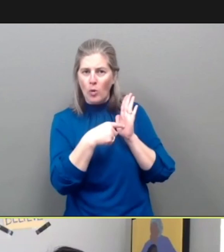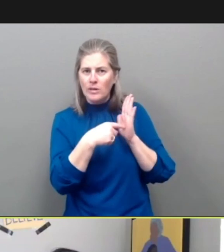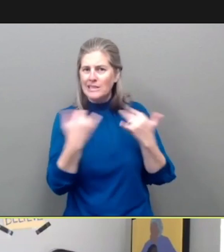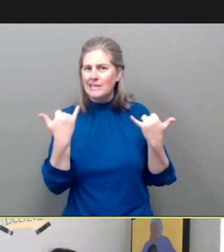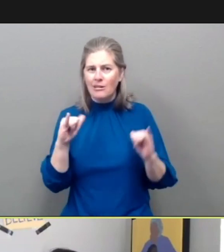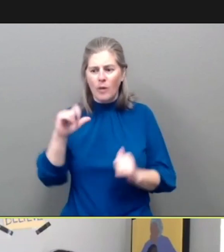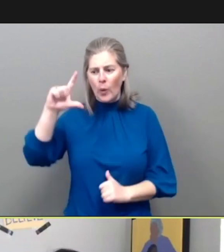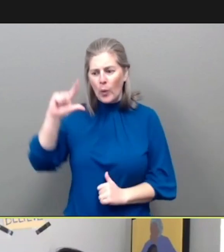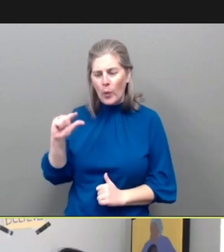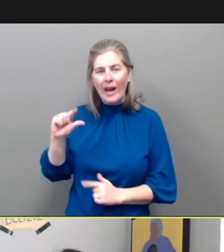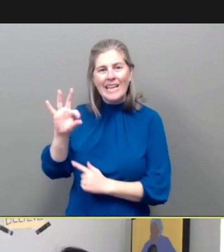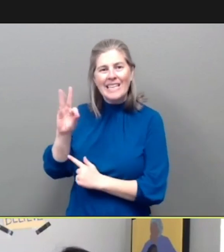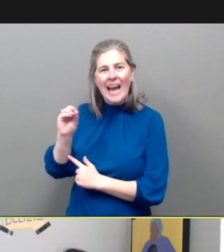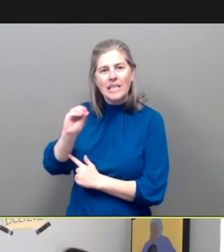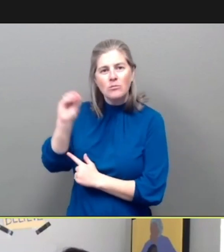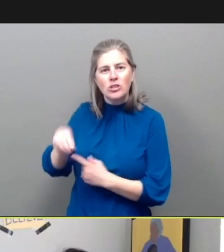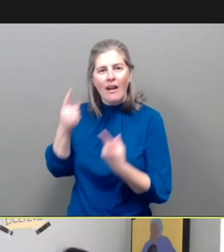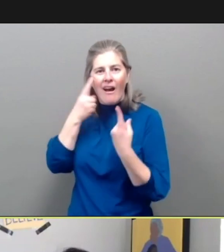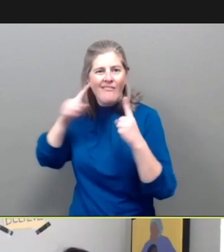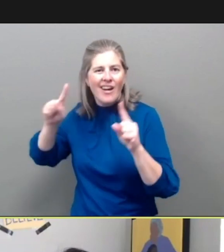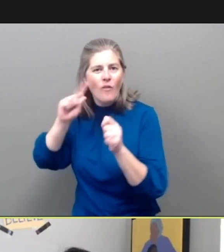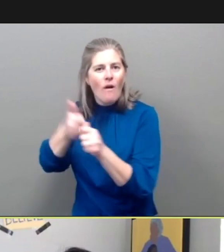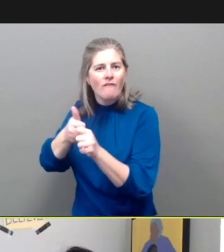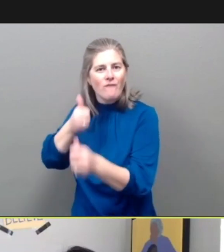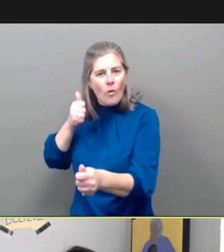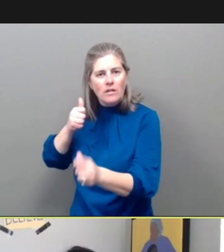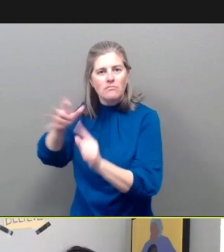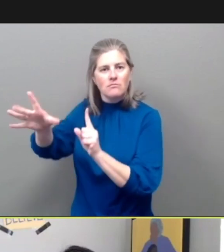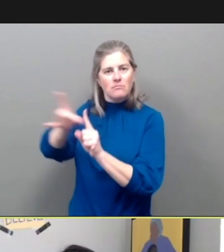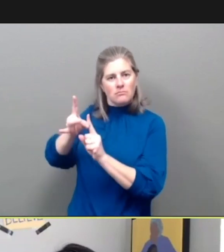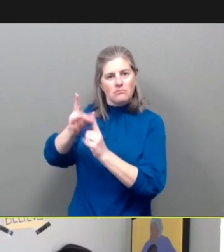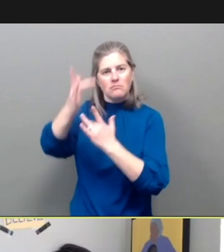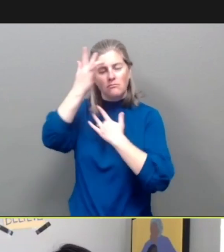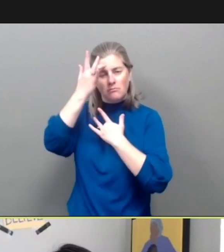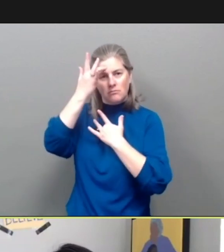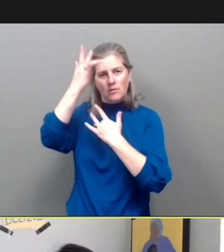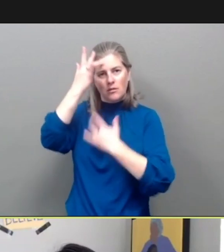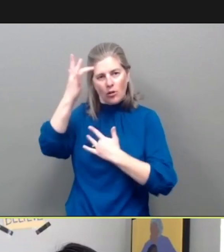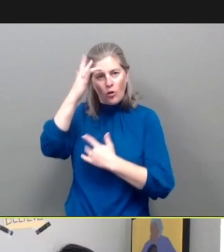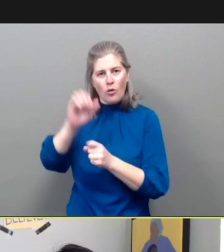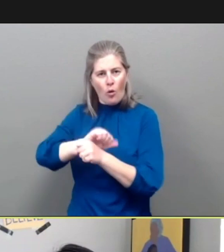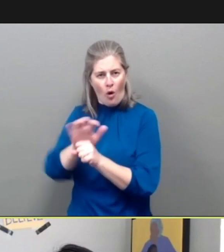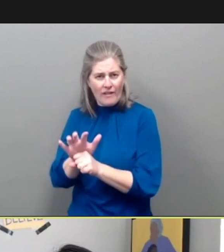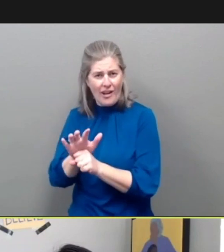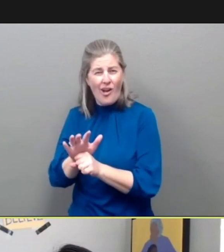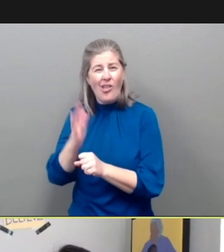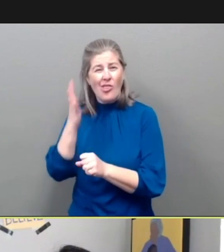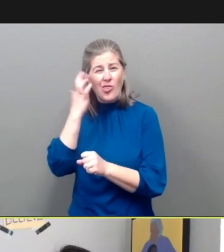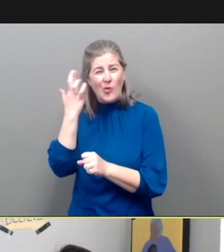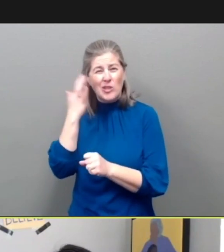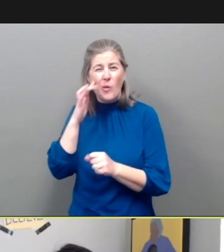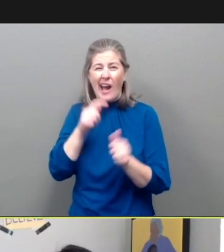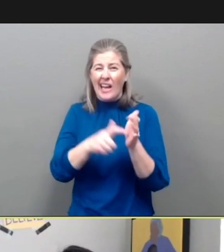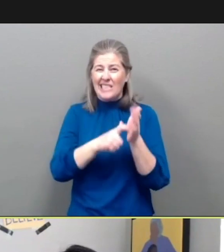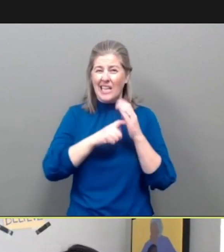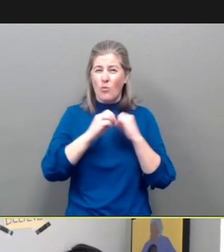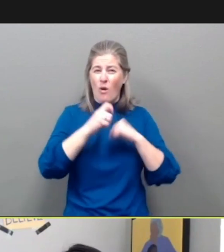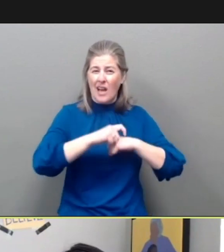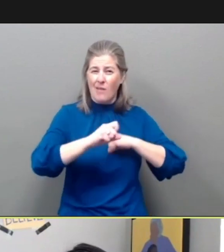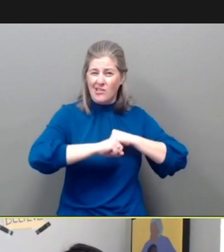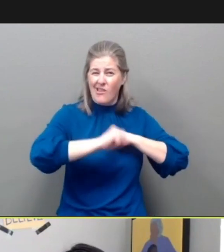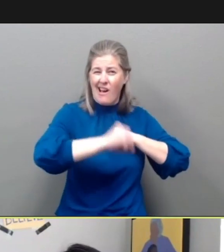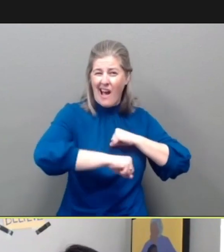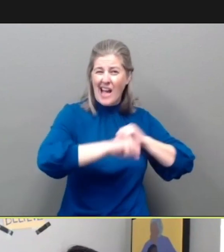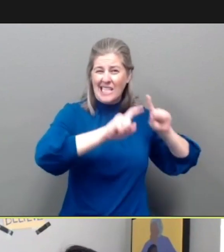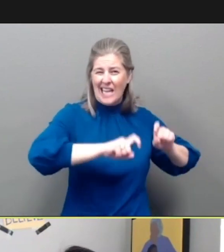90% effectiveness in preventing COVID-19. So the reason why it takes longer to test children is that they do have to get